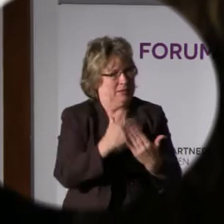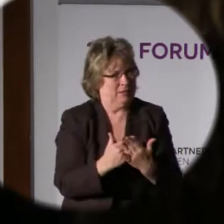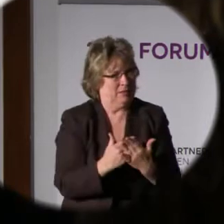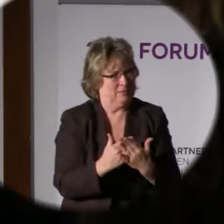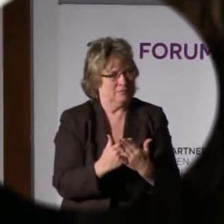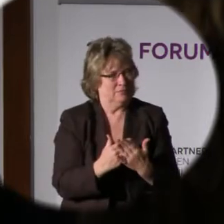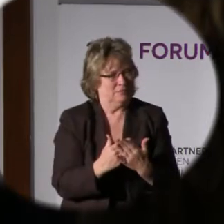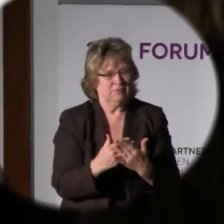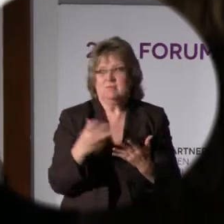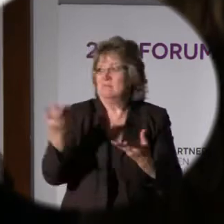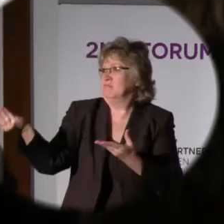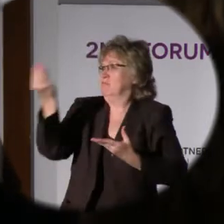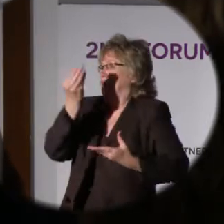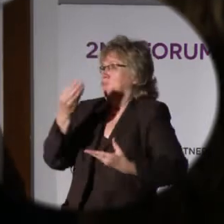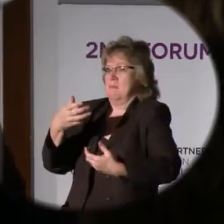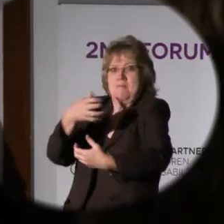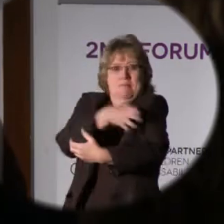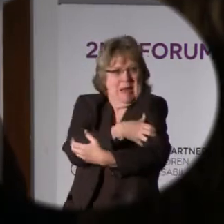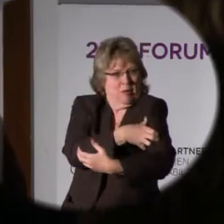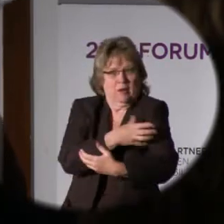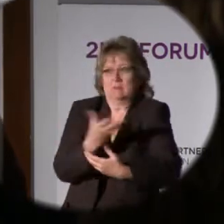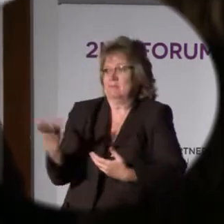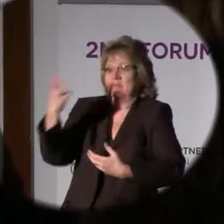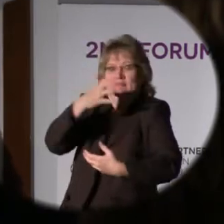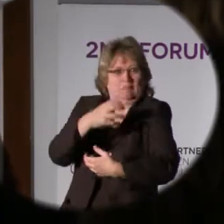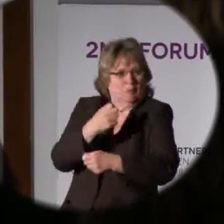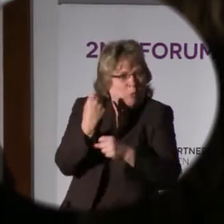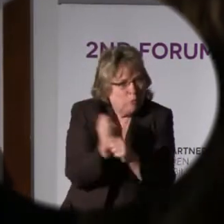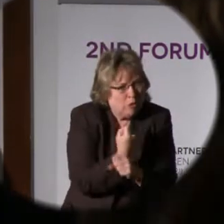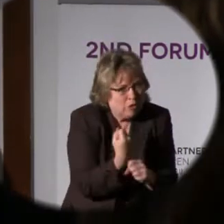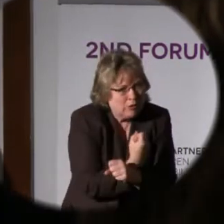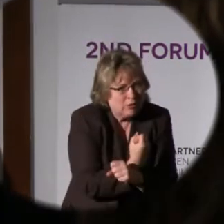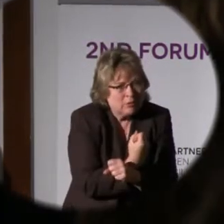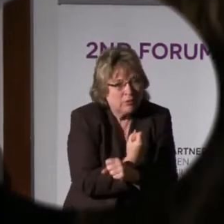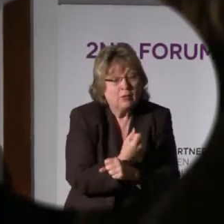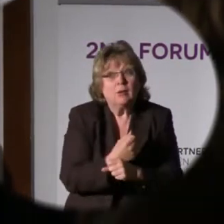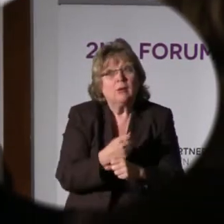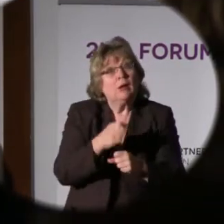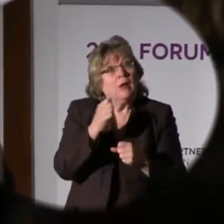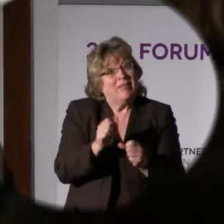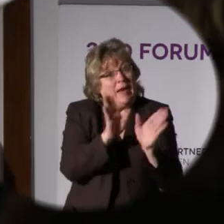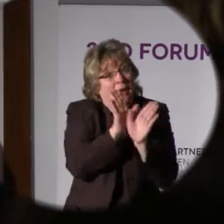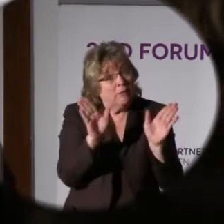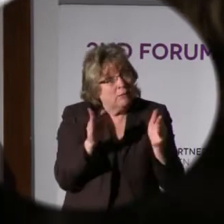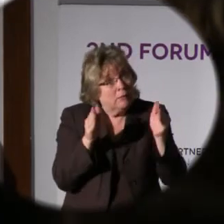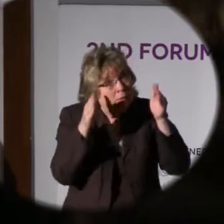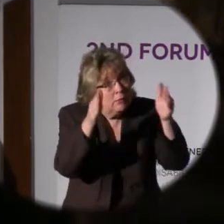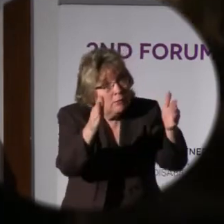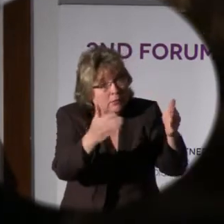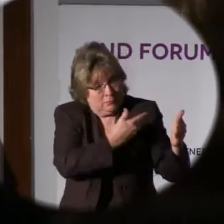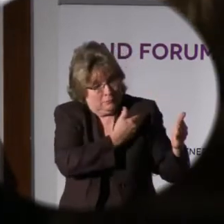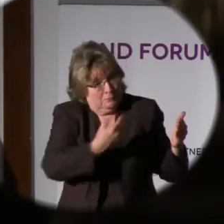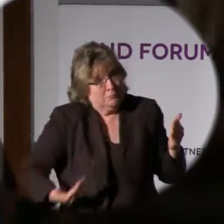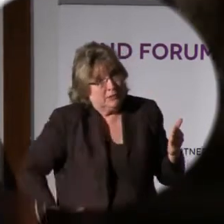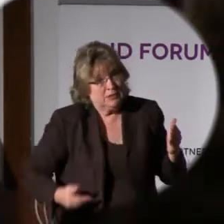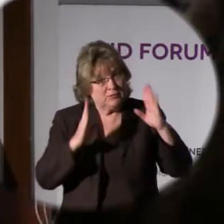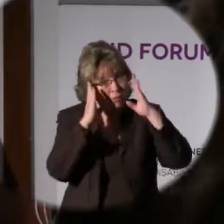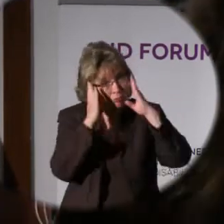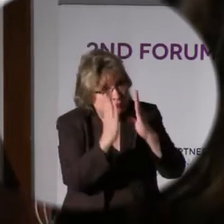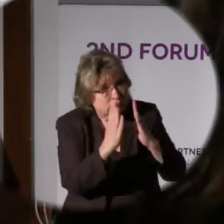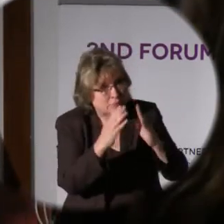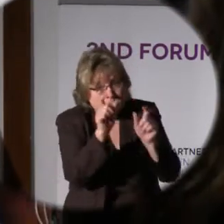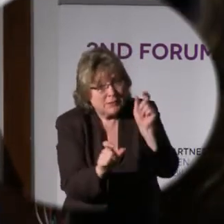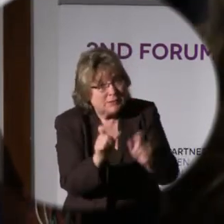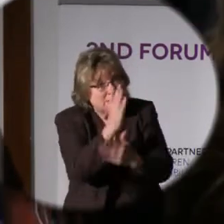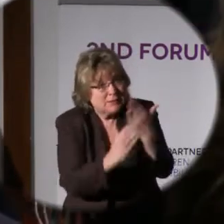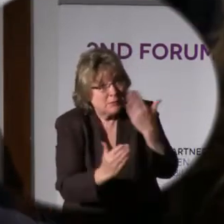power, the inclusion of disability development programs in the current Malawi Growth and Development